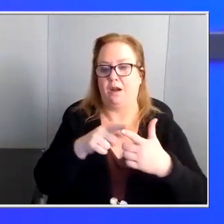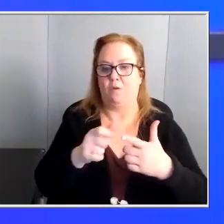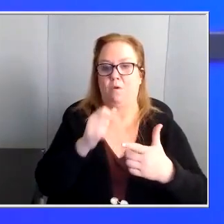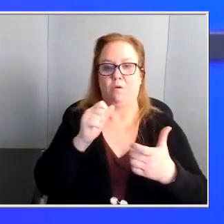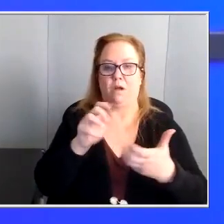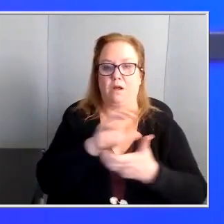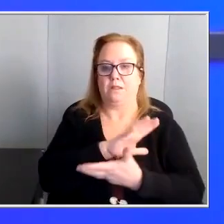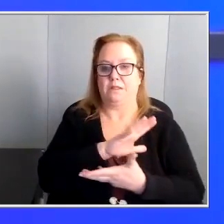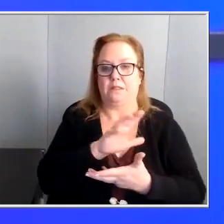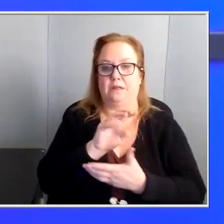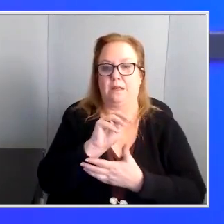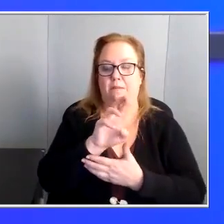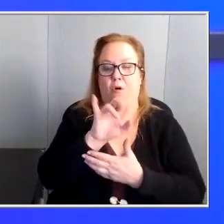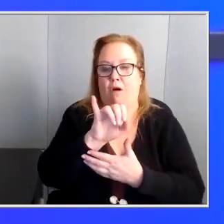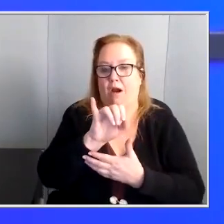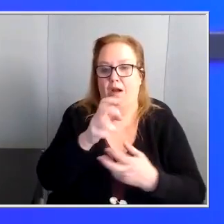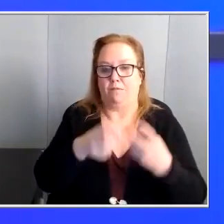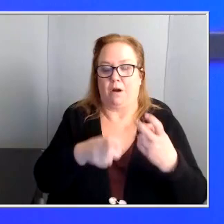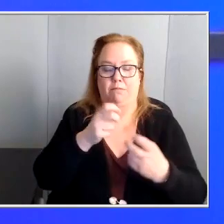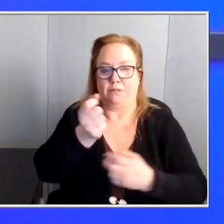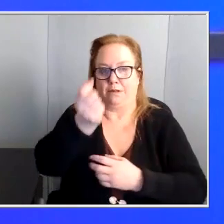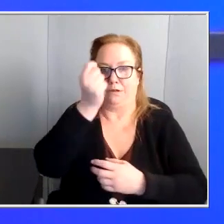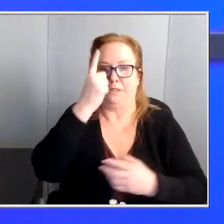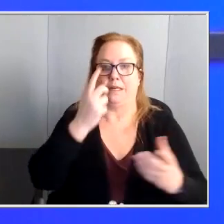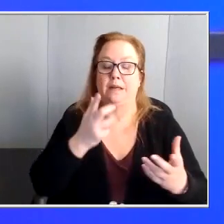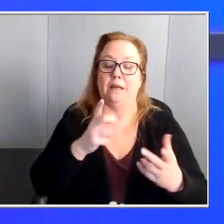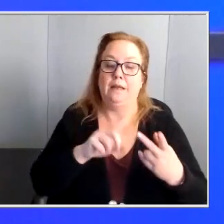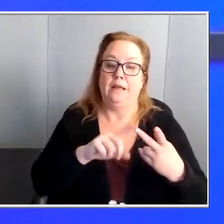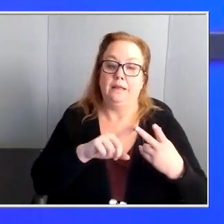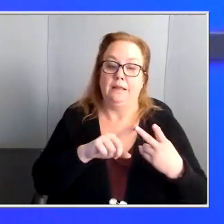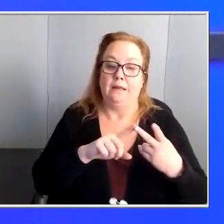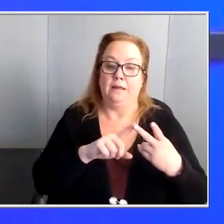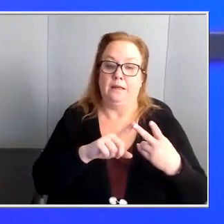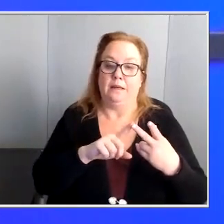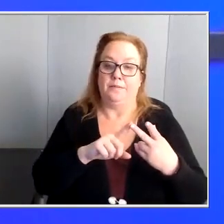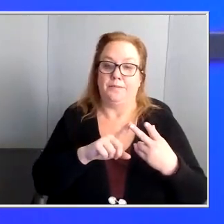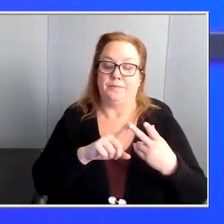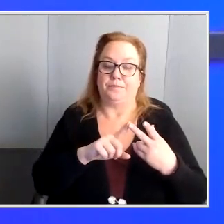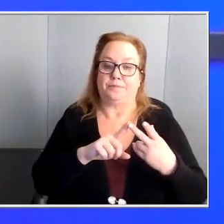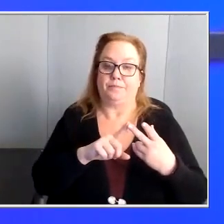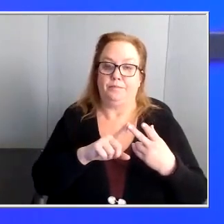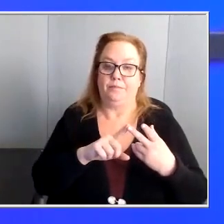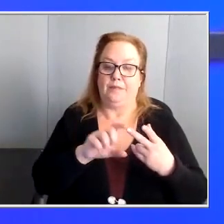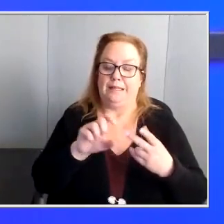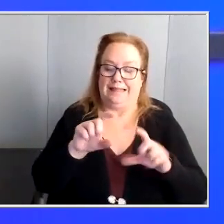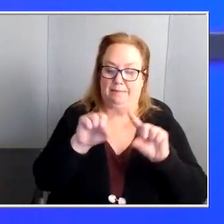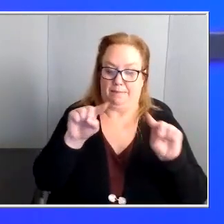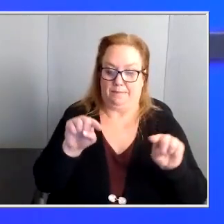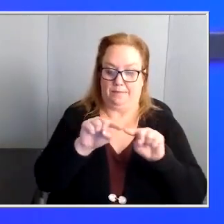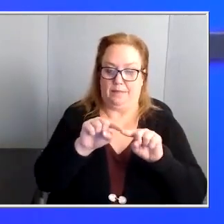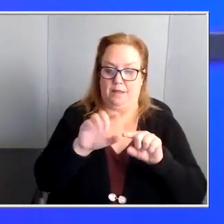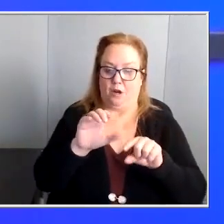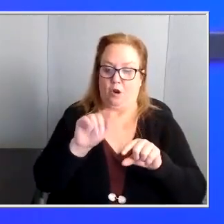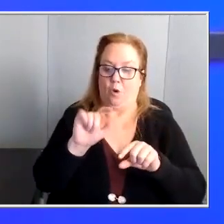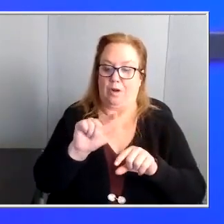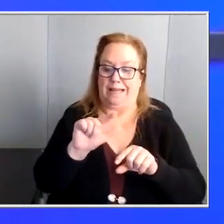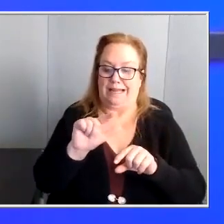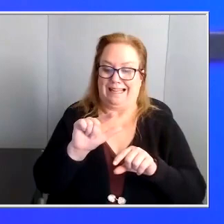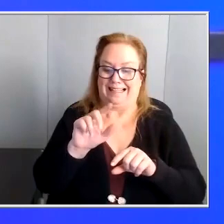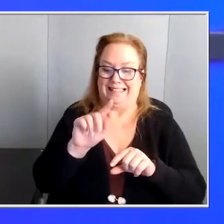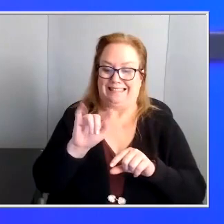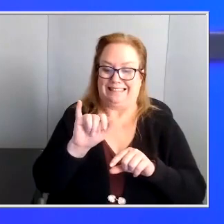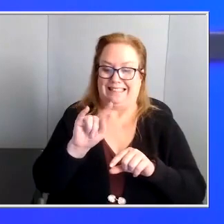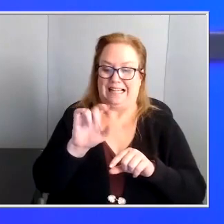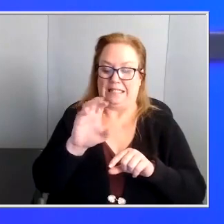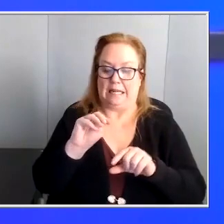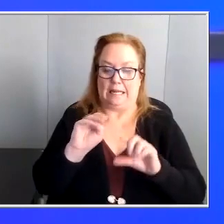make the MRI difficult to interpret or anything. And then finally, the cesium coated titanium seed is impregnated on a